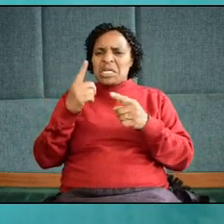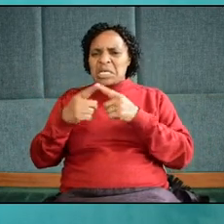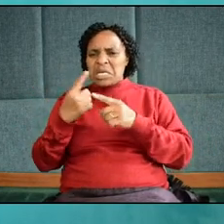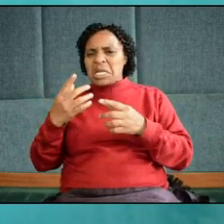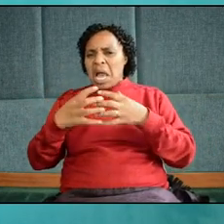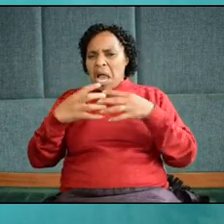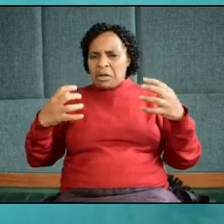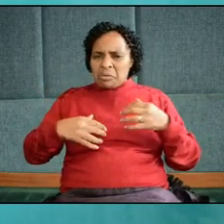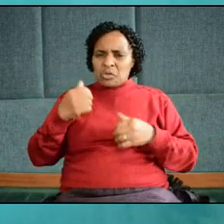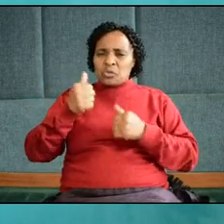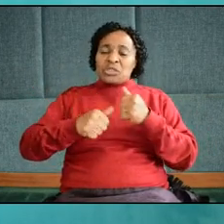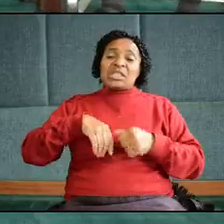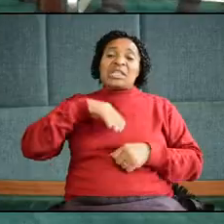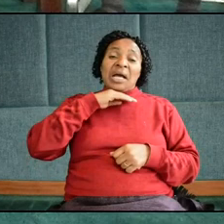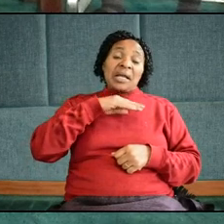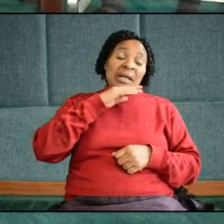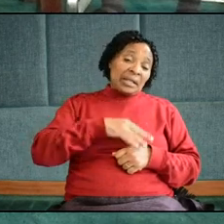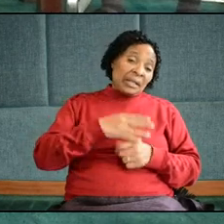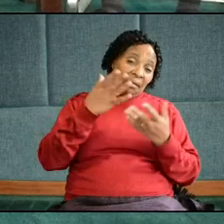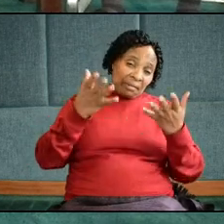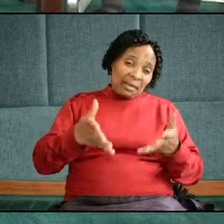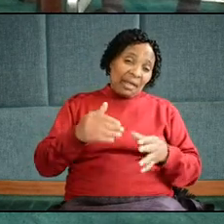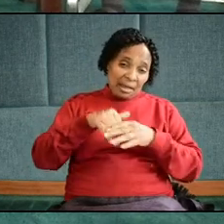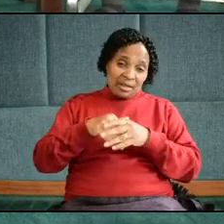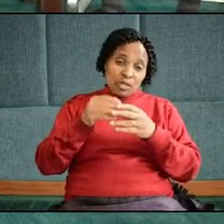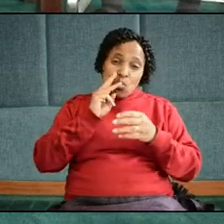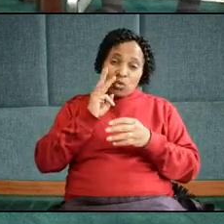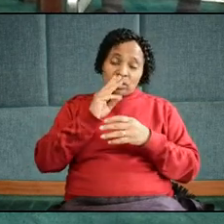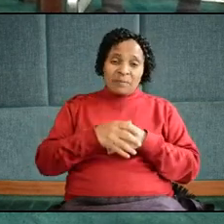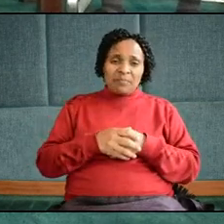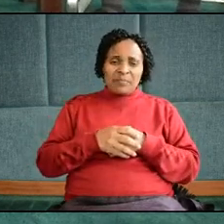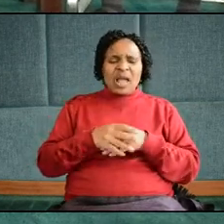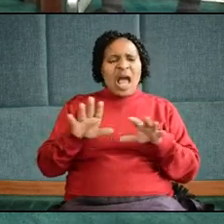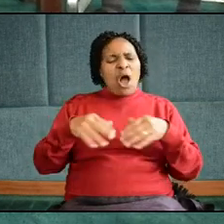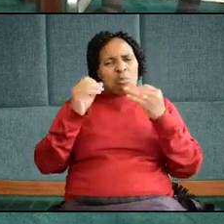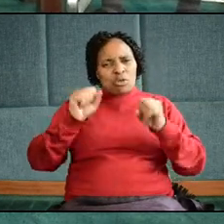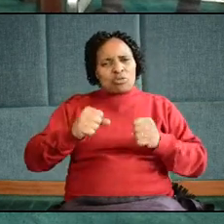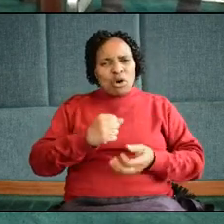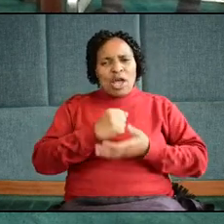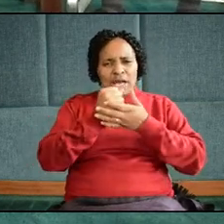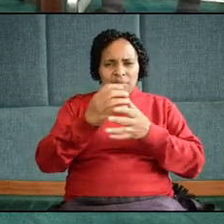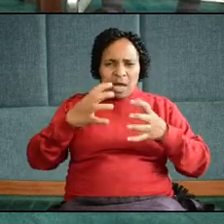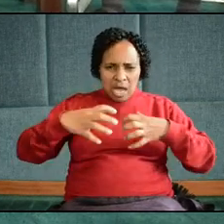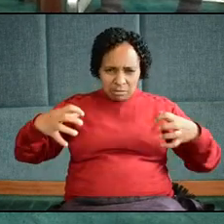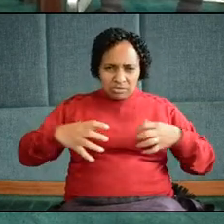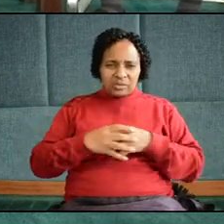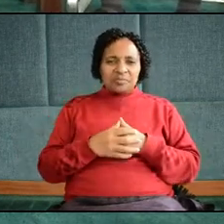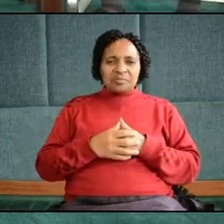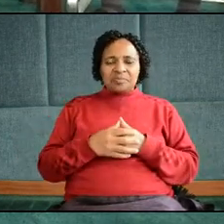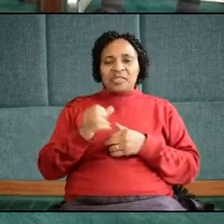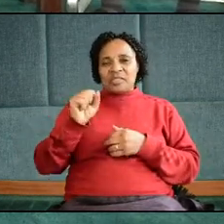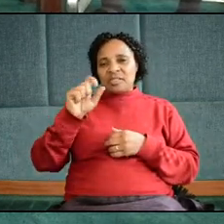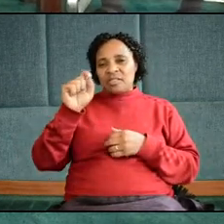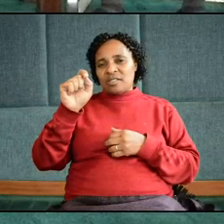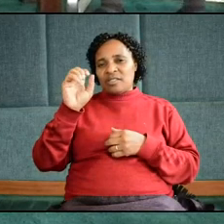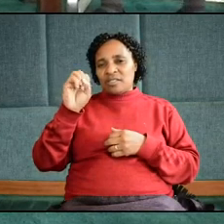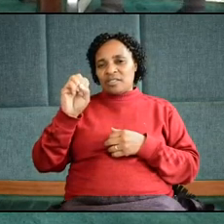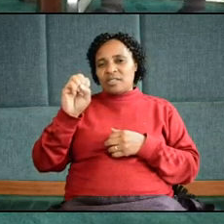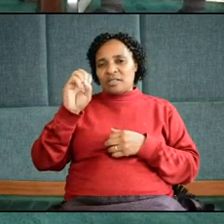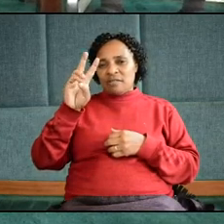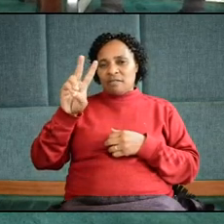And I think that's cruel. Yes. Yeah. All right. Steve, how can you help animals? Okay. First of all,